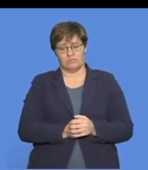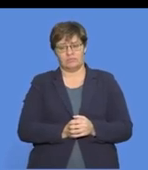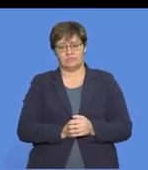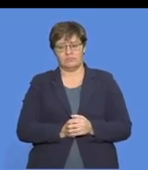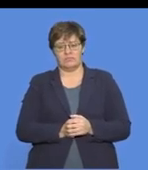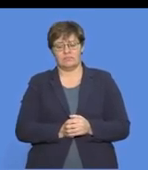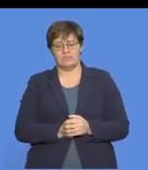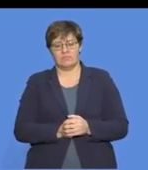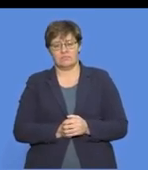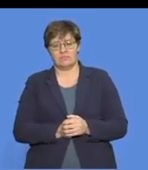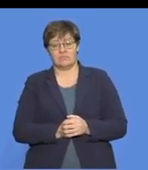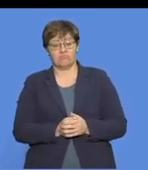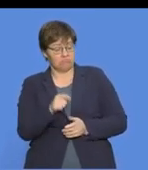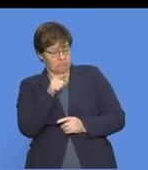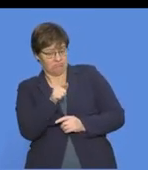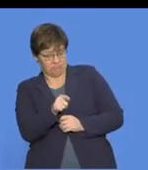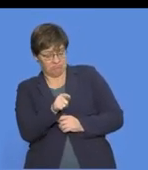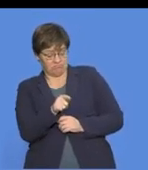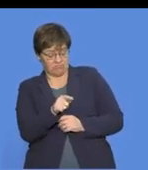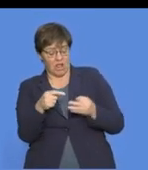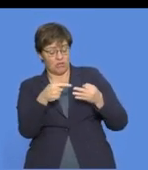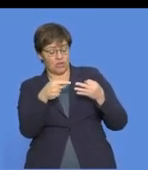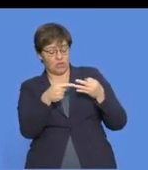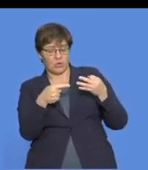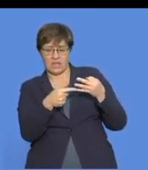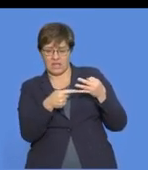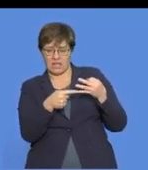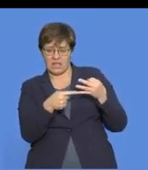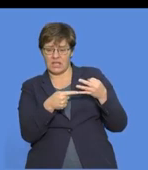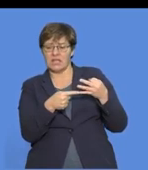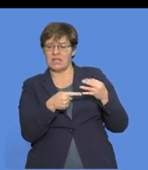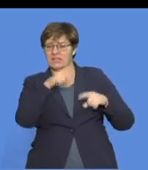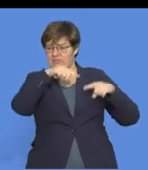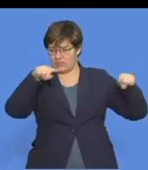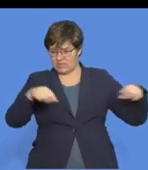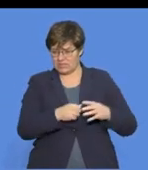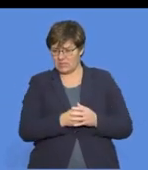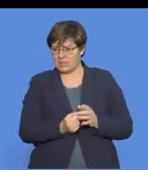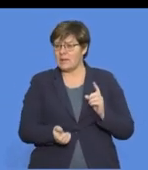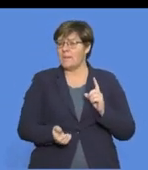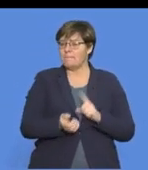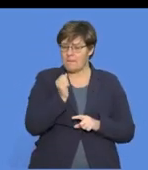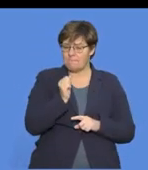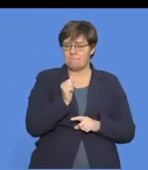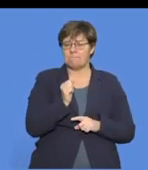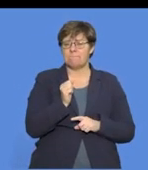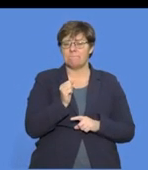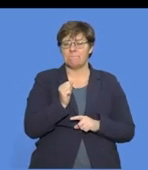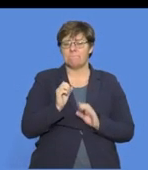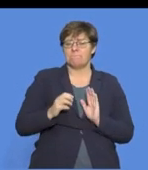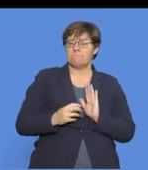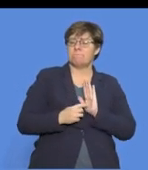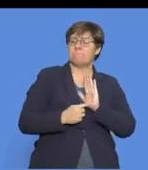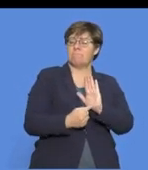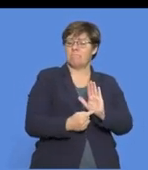Here are 3 different types of parenchyma cells. They're found in different parts of a plant, and depending on what